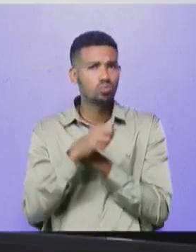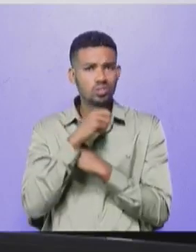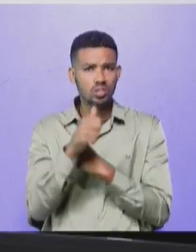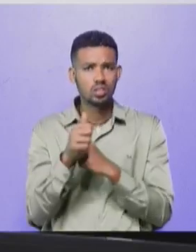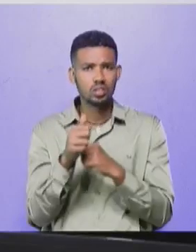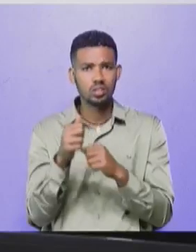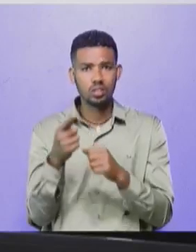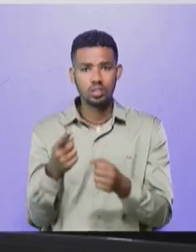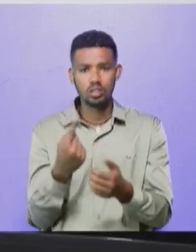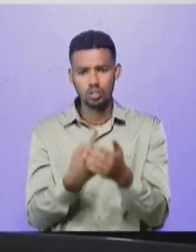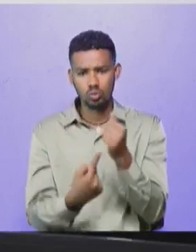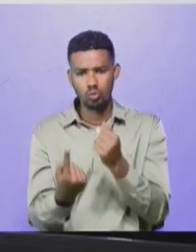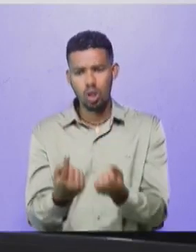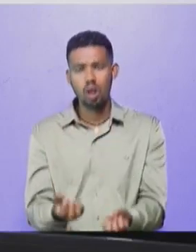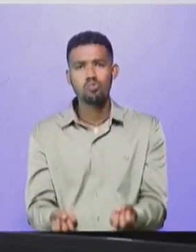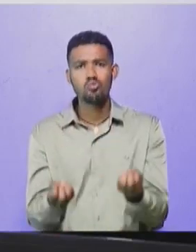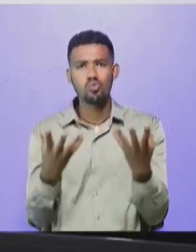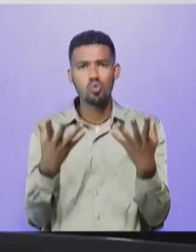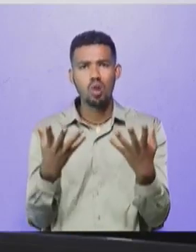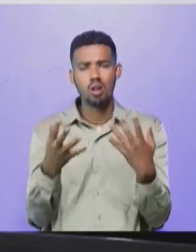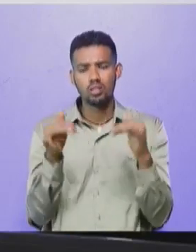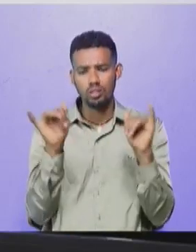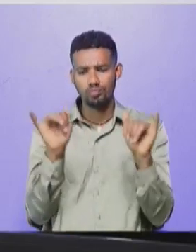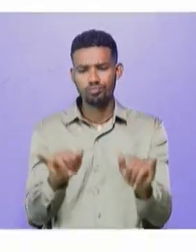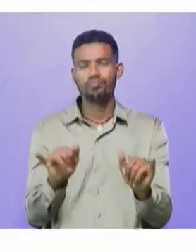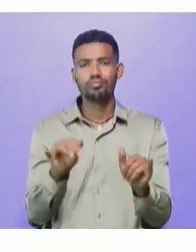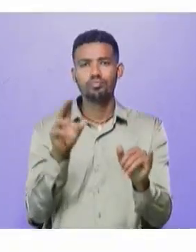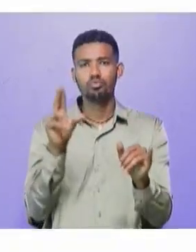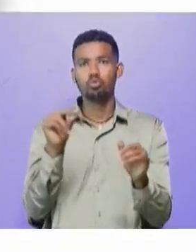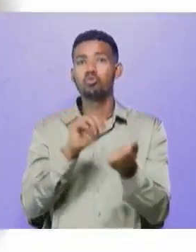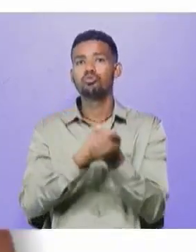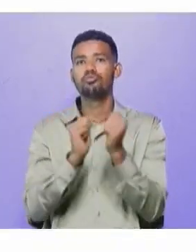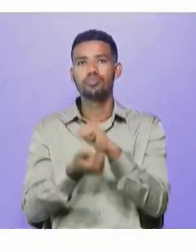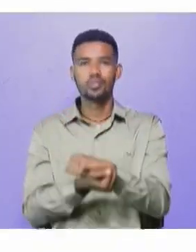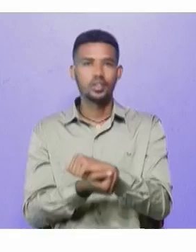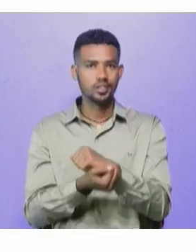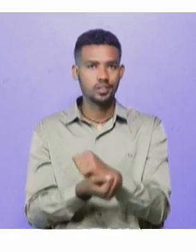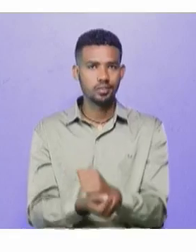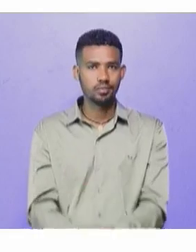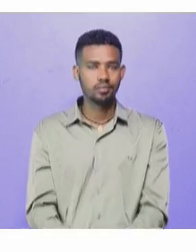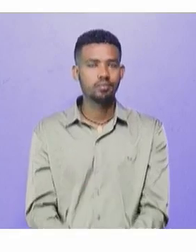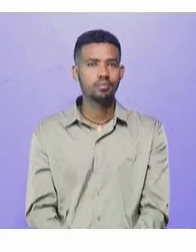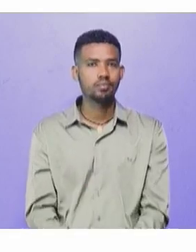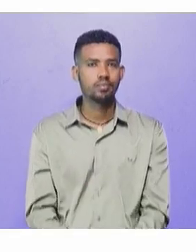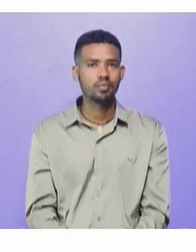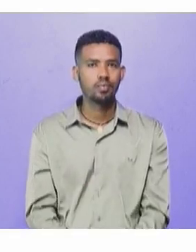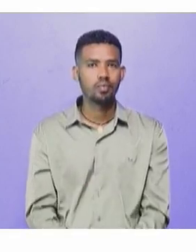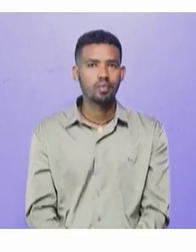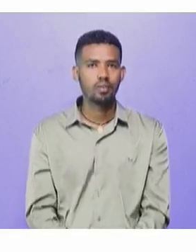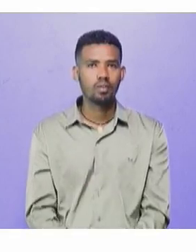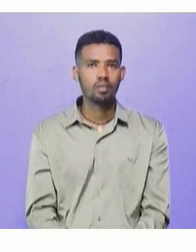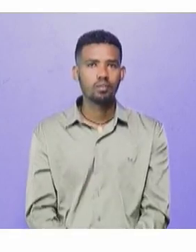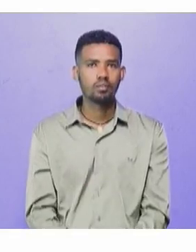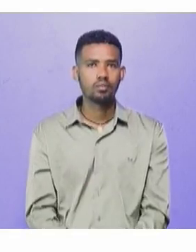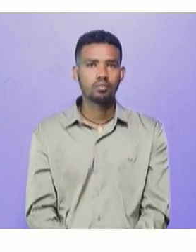they are singular, also plural. For example, fish